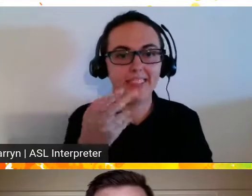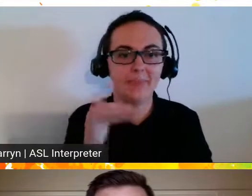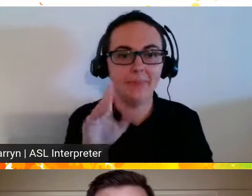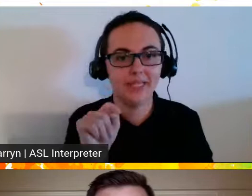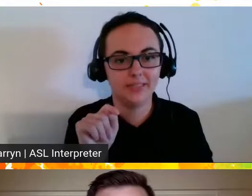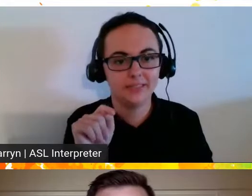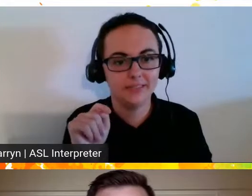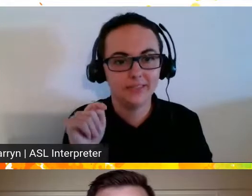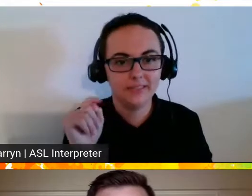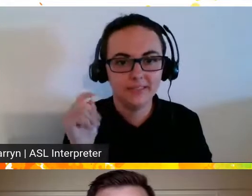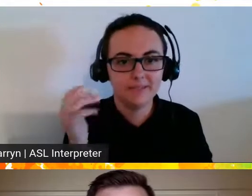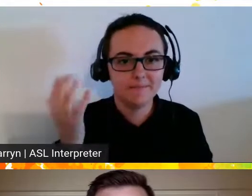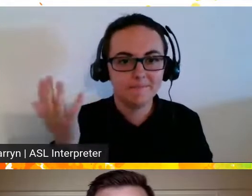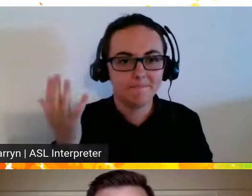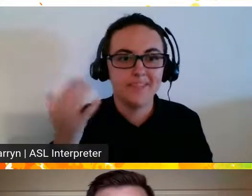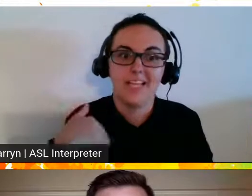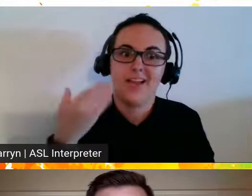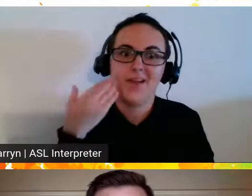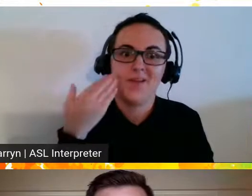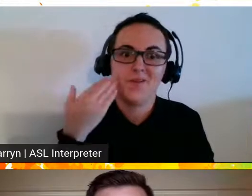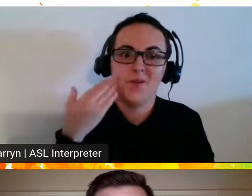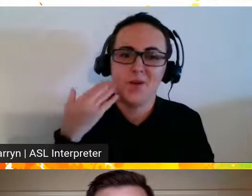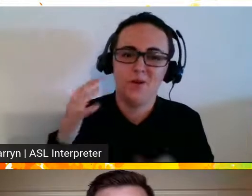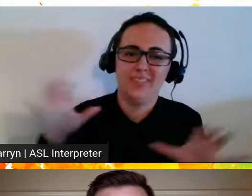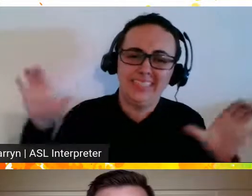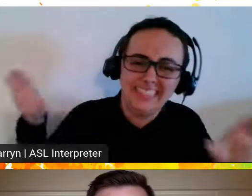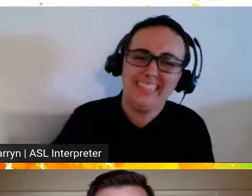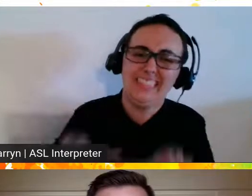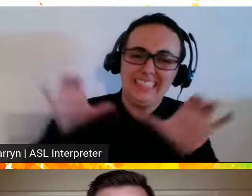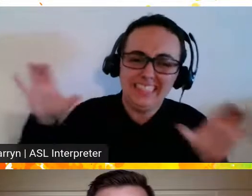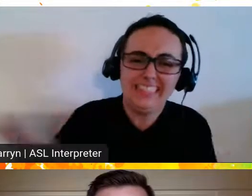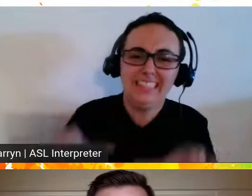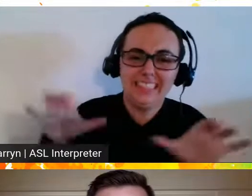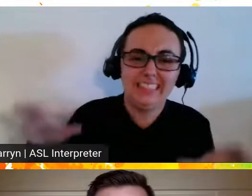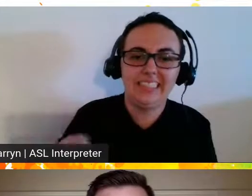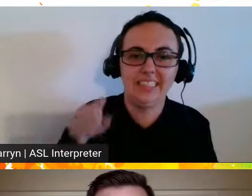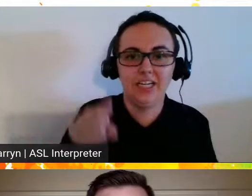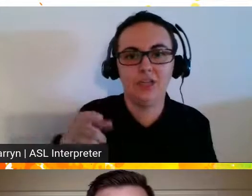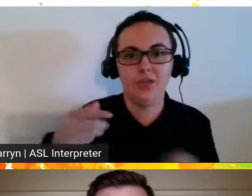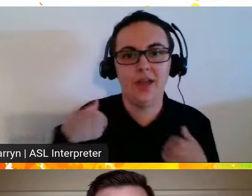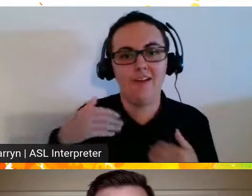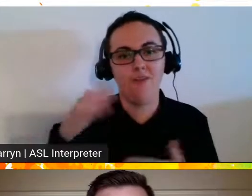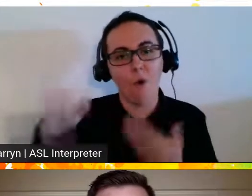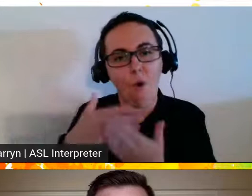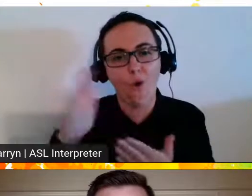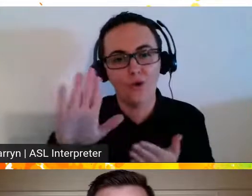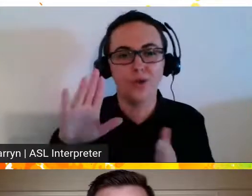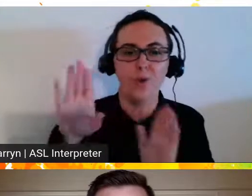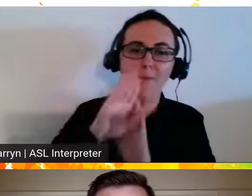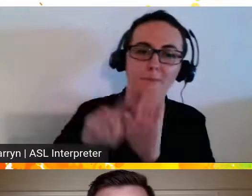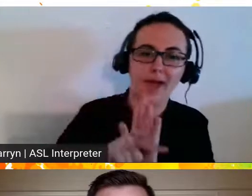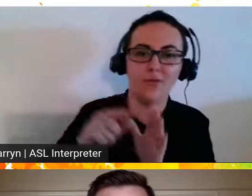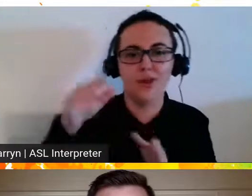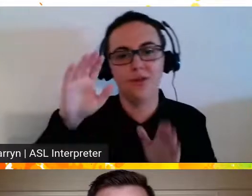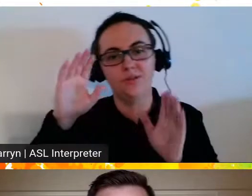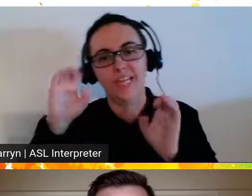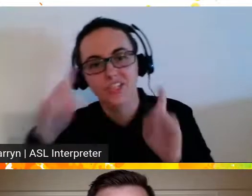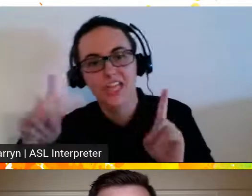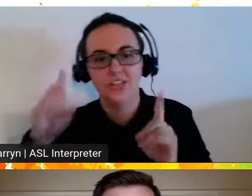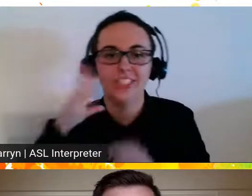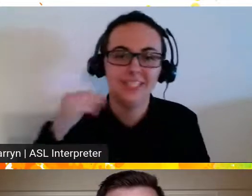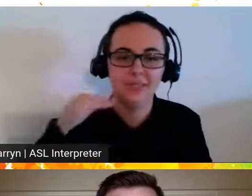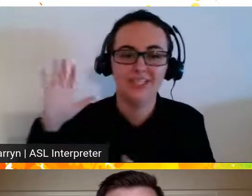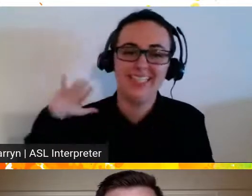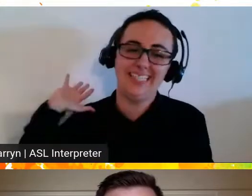and you bring all of your education and research to bear on that. So share with us, please.